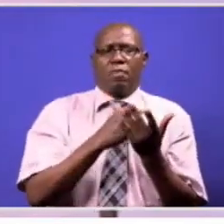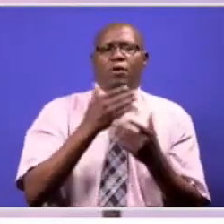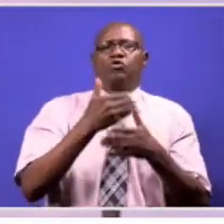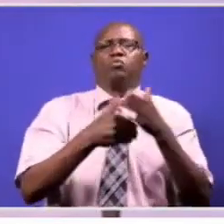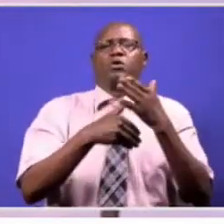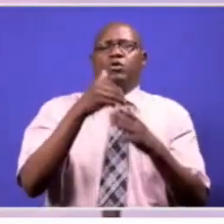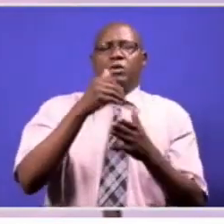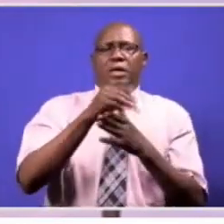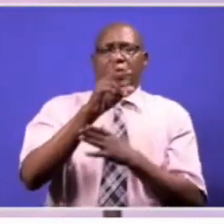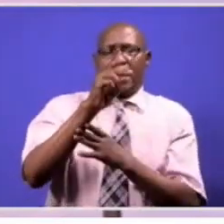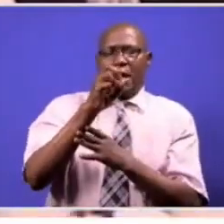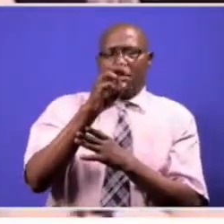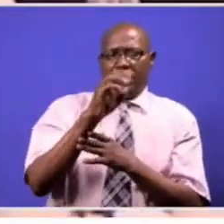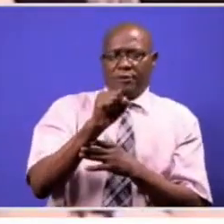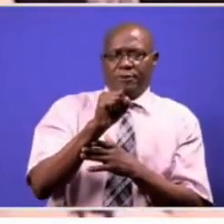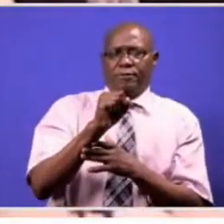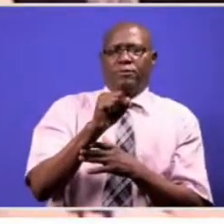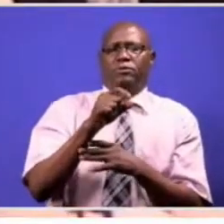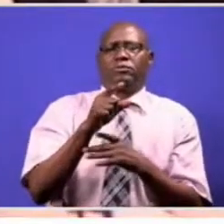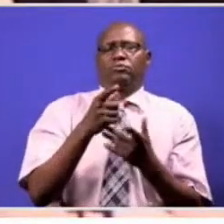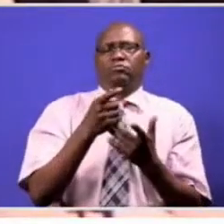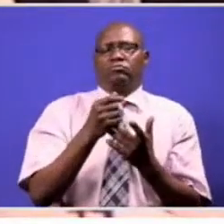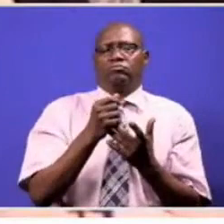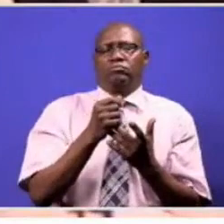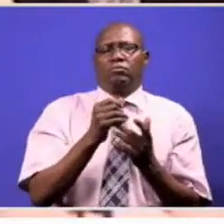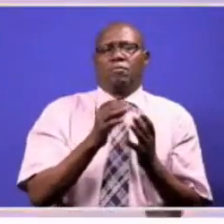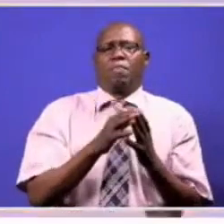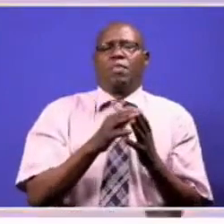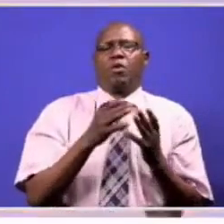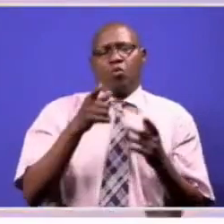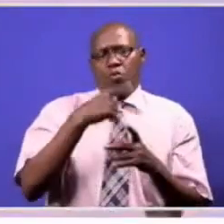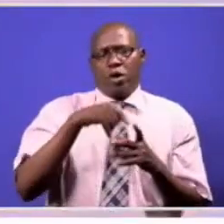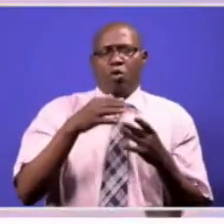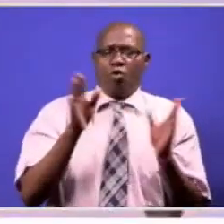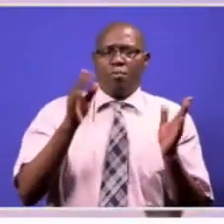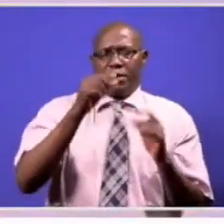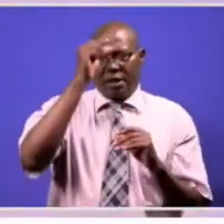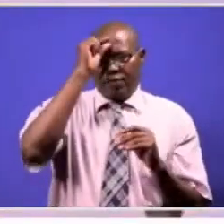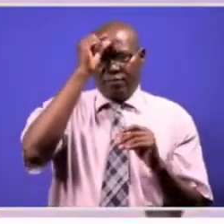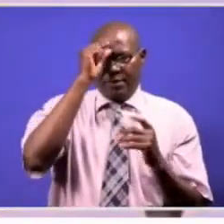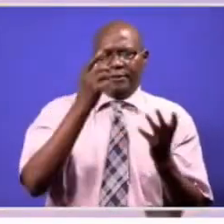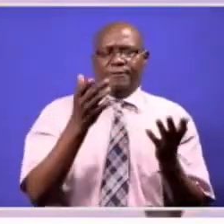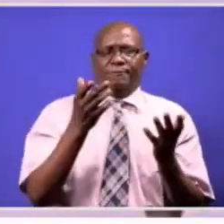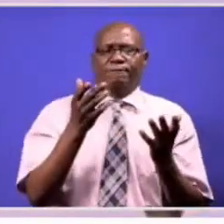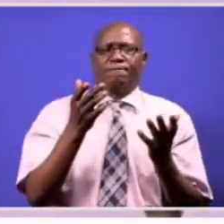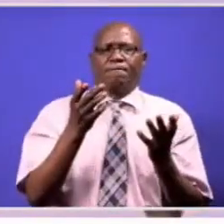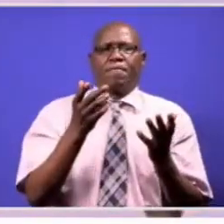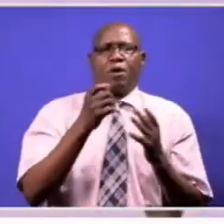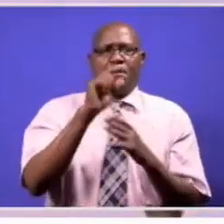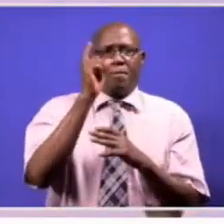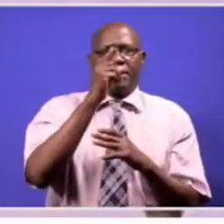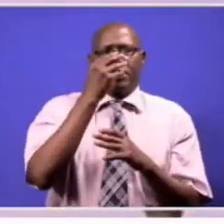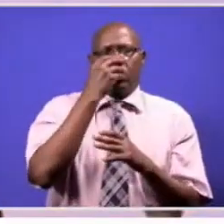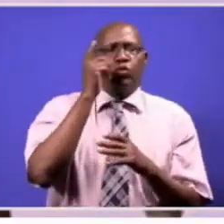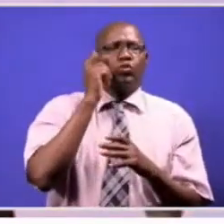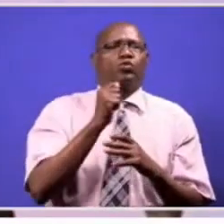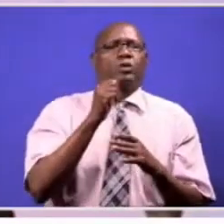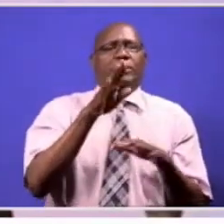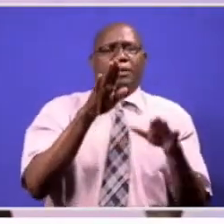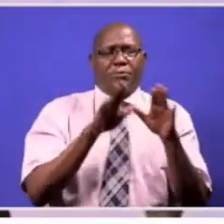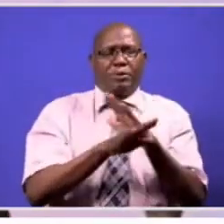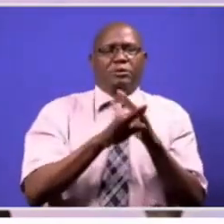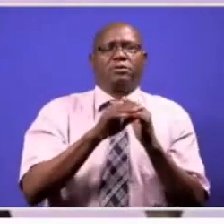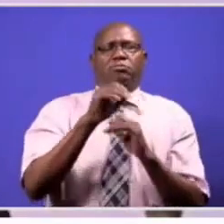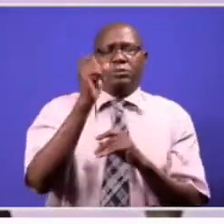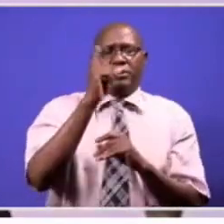dams, to do desalination. We are open to the government of the President William Ruto and Deputy President